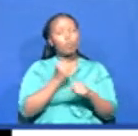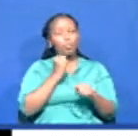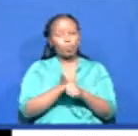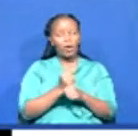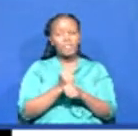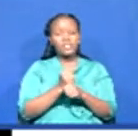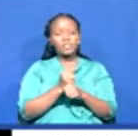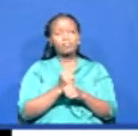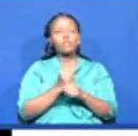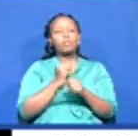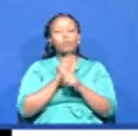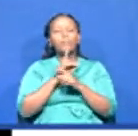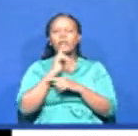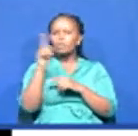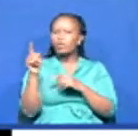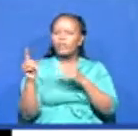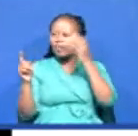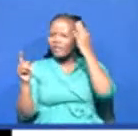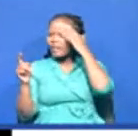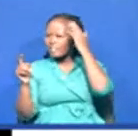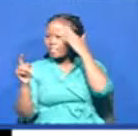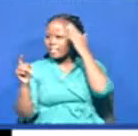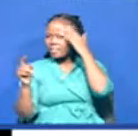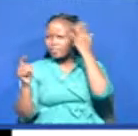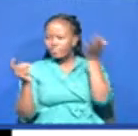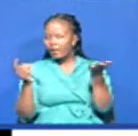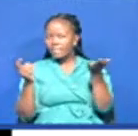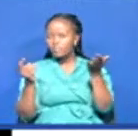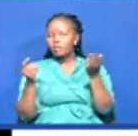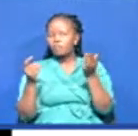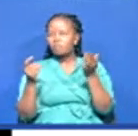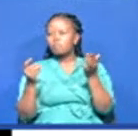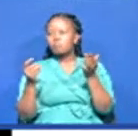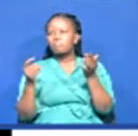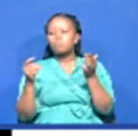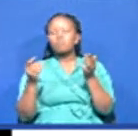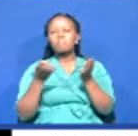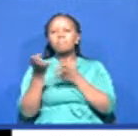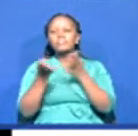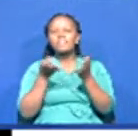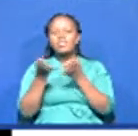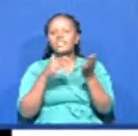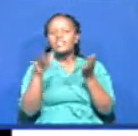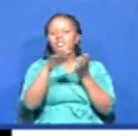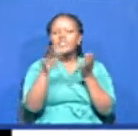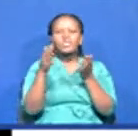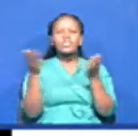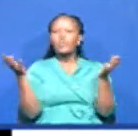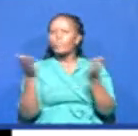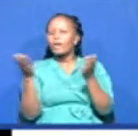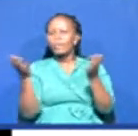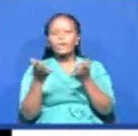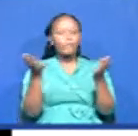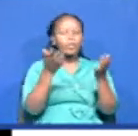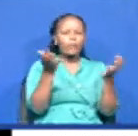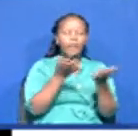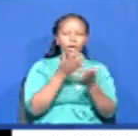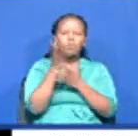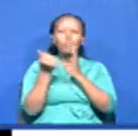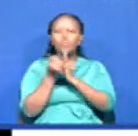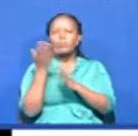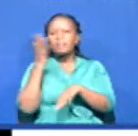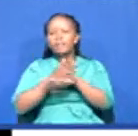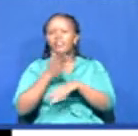to identify sources, trading points of the illicit drugs,